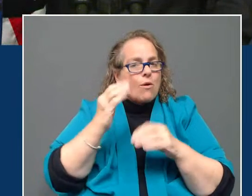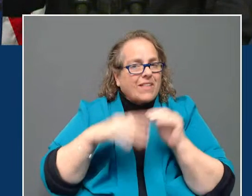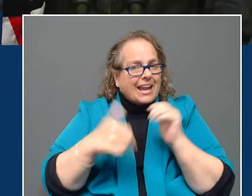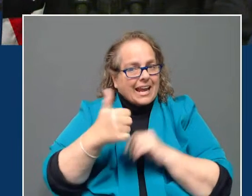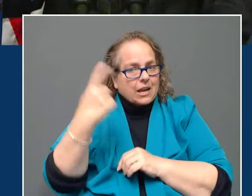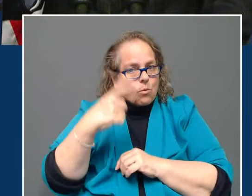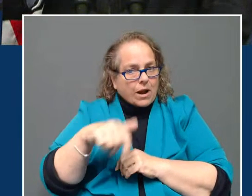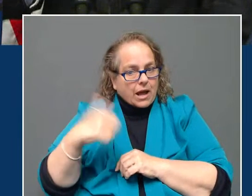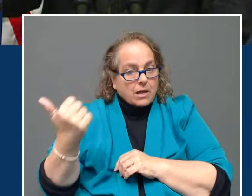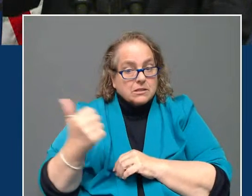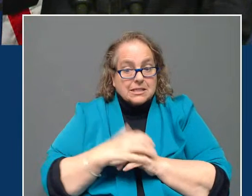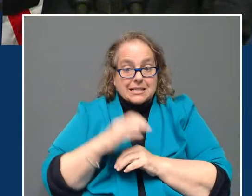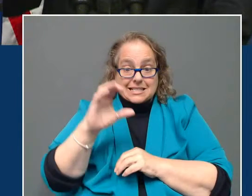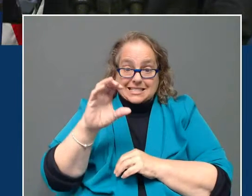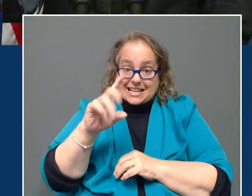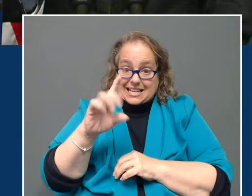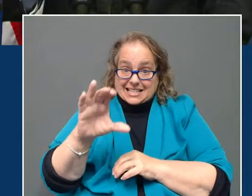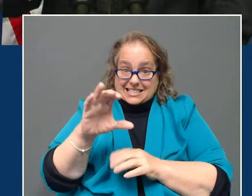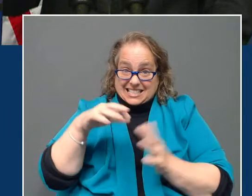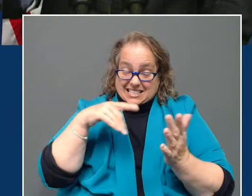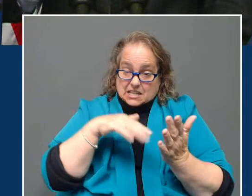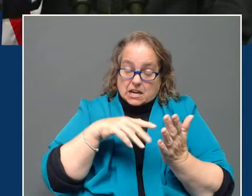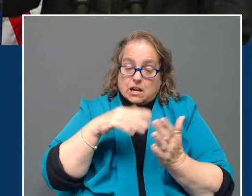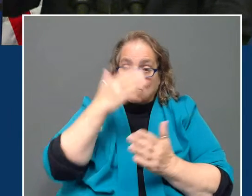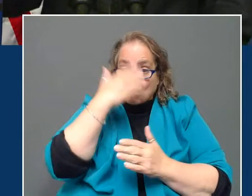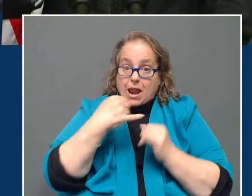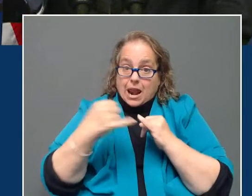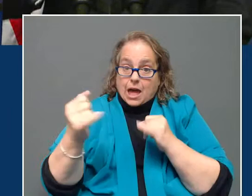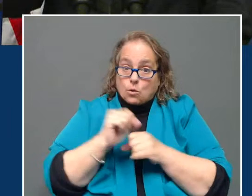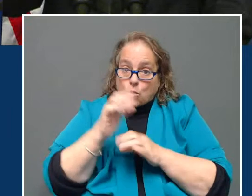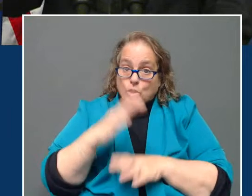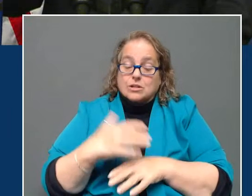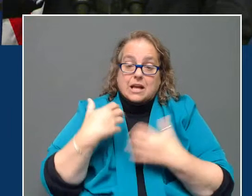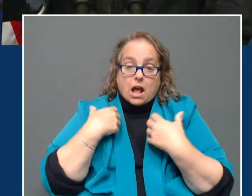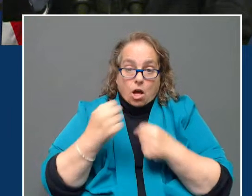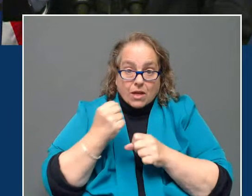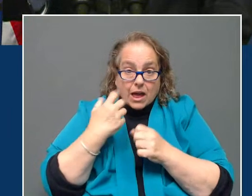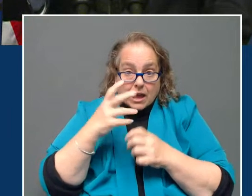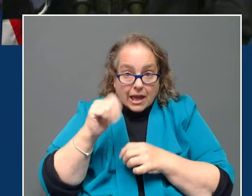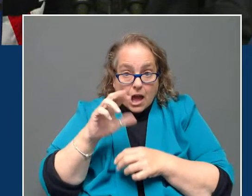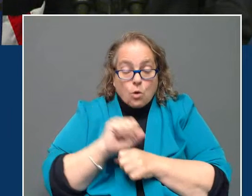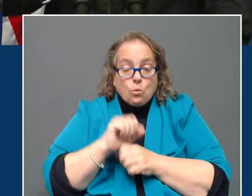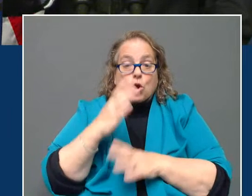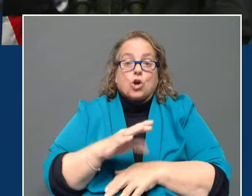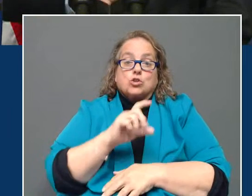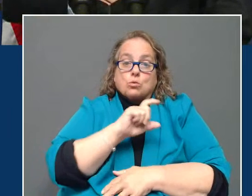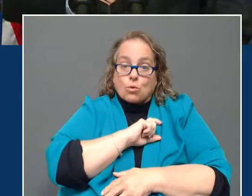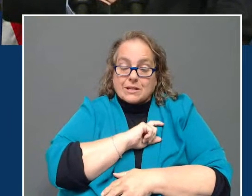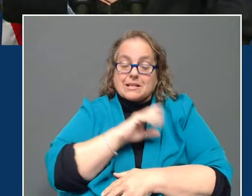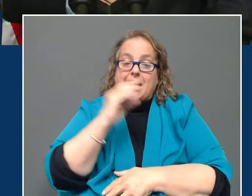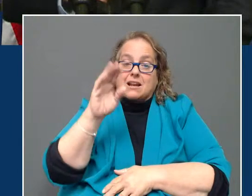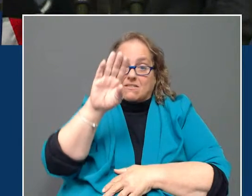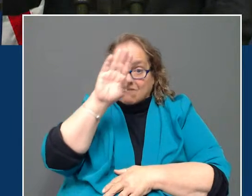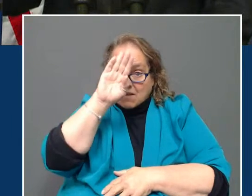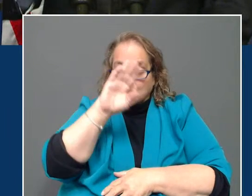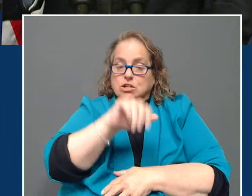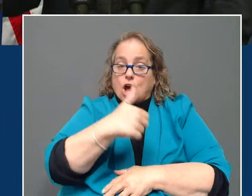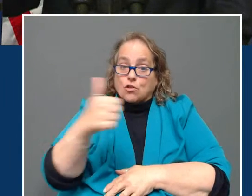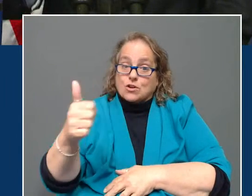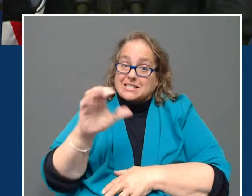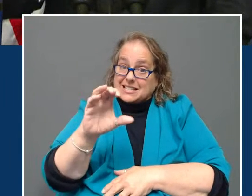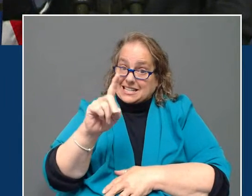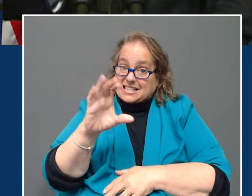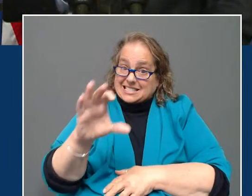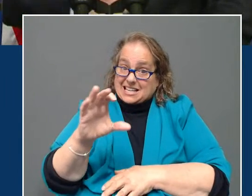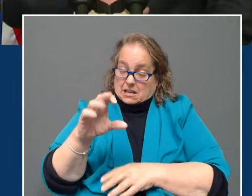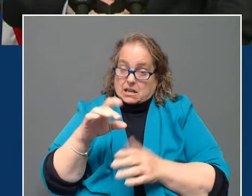studied 4,000 frontline workers, including healthcare workers, police, firefighters, and others. The CDC studied the effectiveness of the